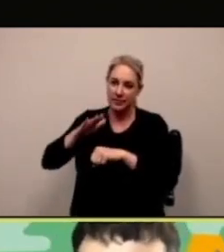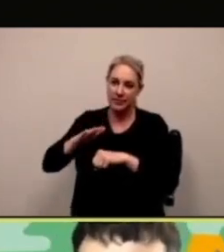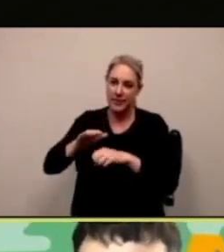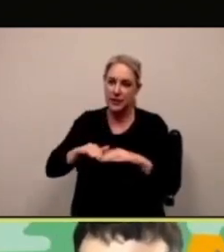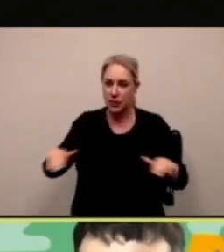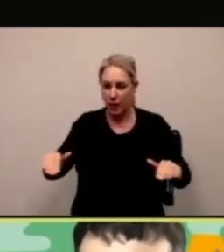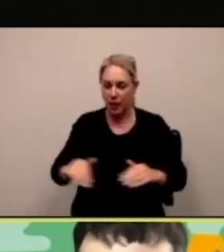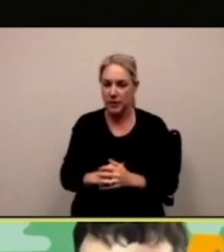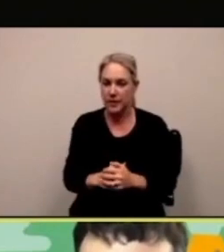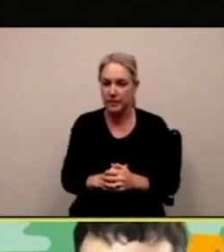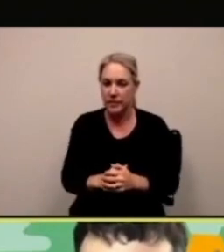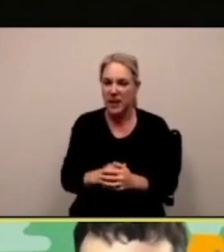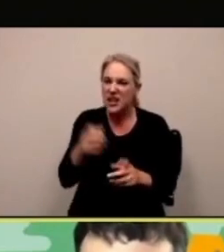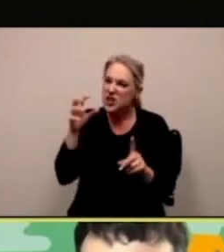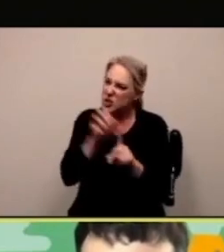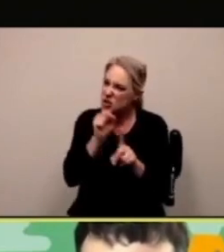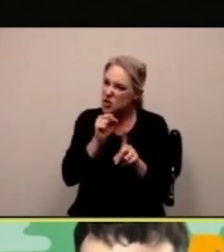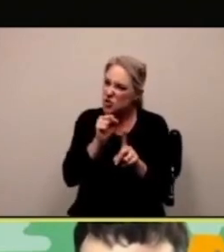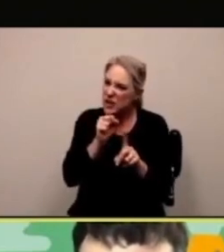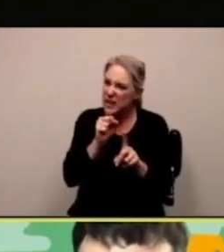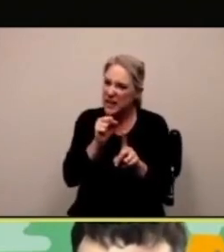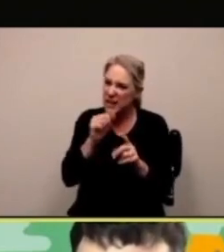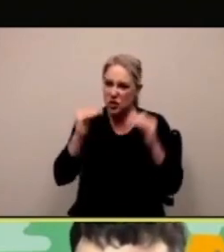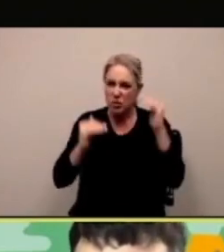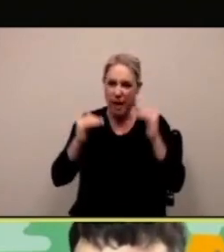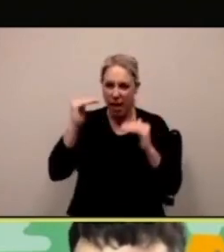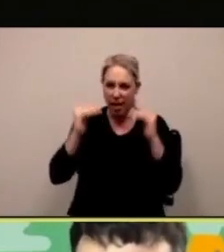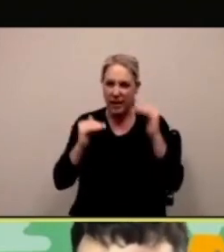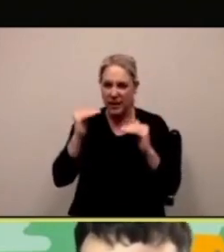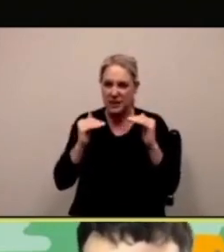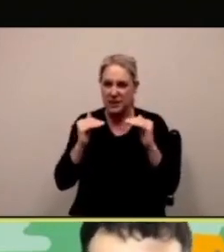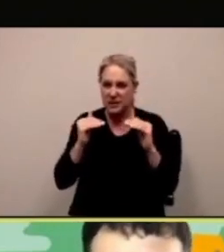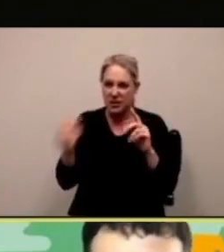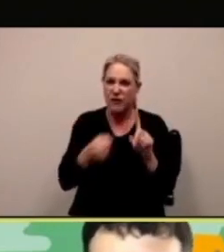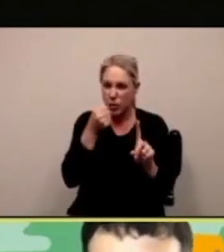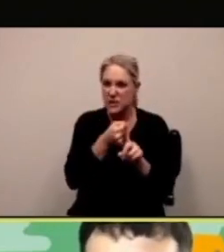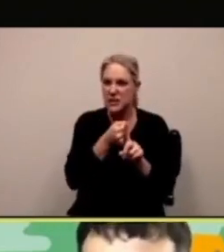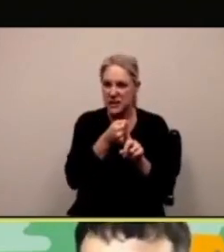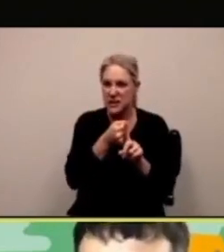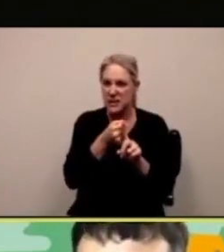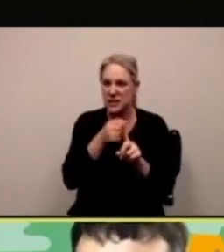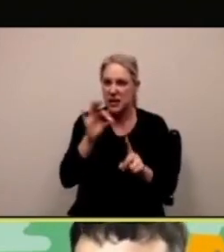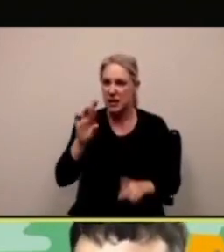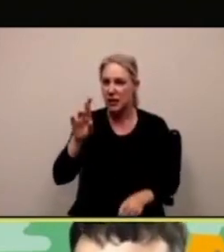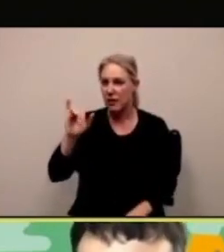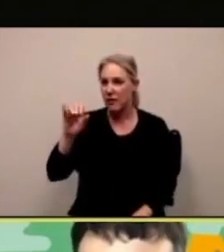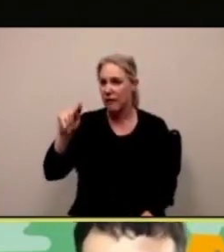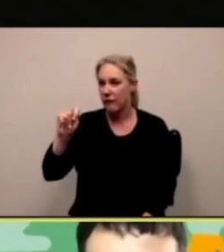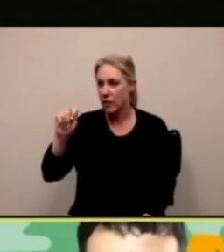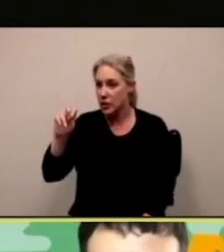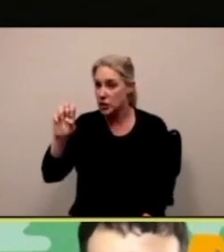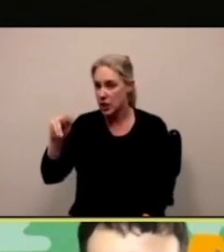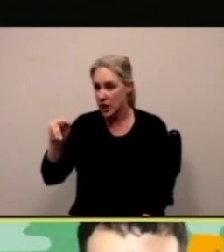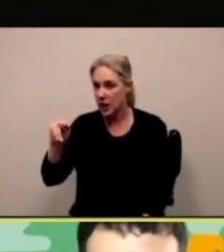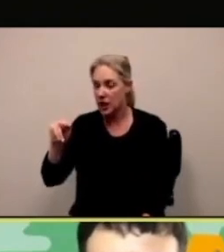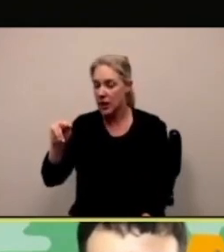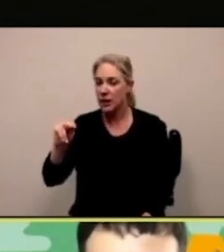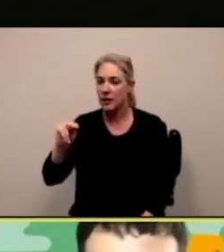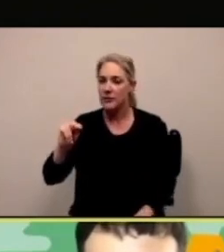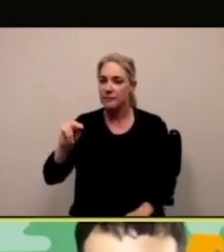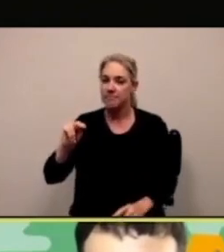like tricky to balance out the forces and friction and make things stable.